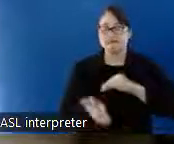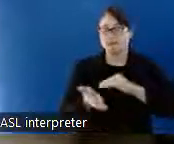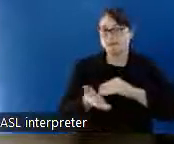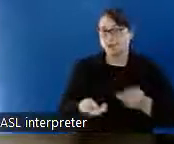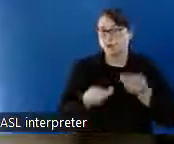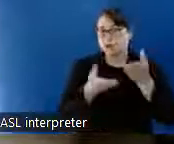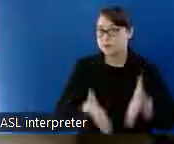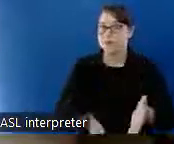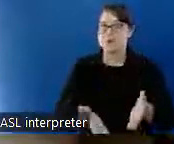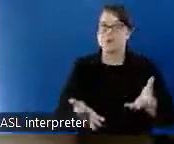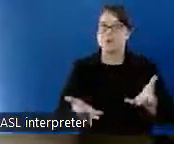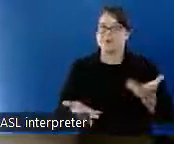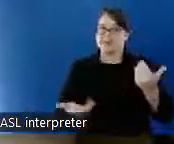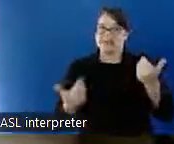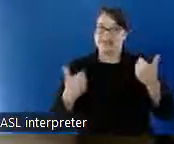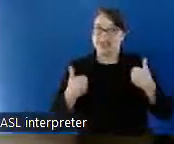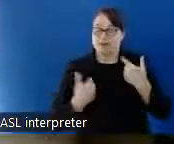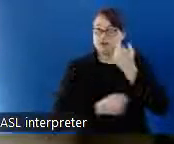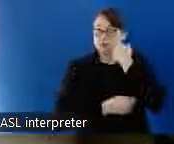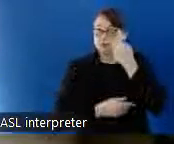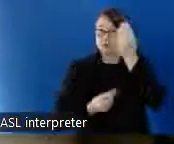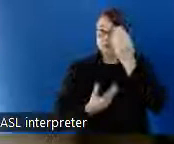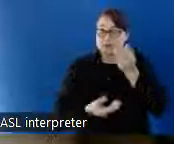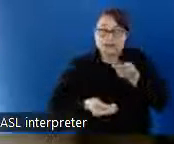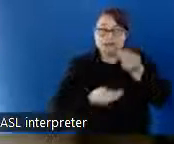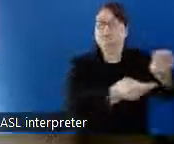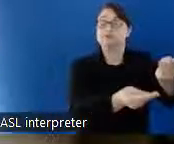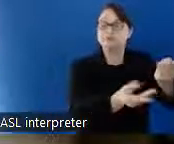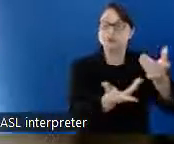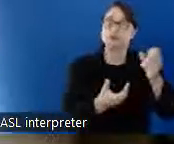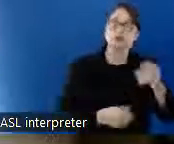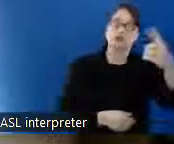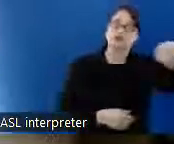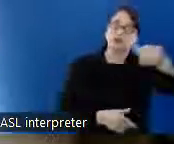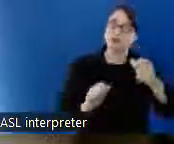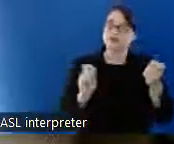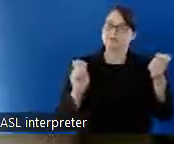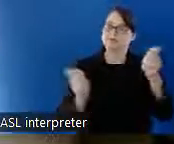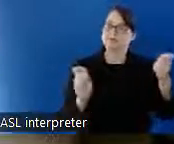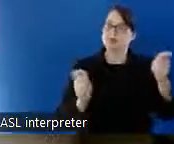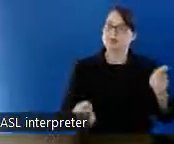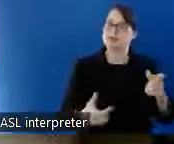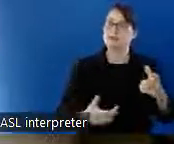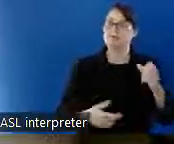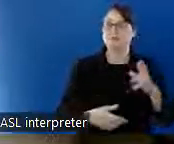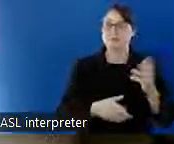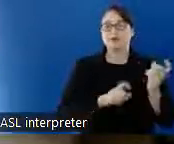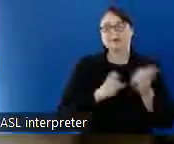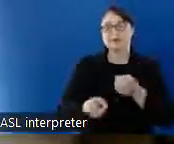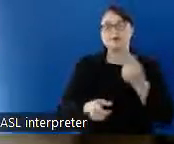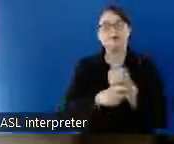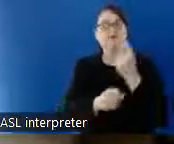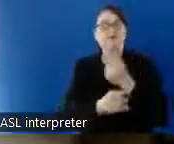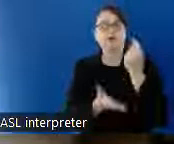so they can offer their patients the most appropriate treatments based on the patient's symptom, severity of disease, and to protect themselves and those